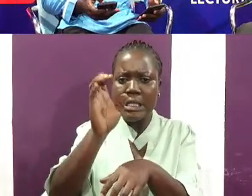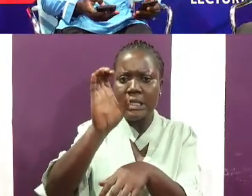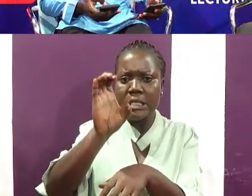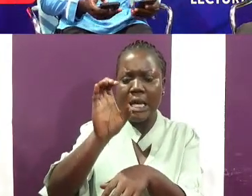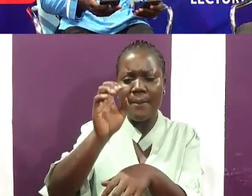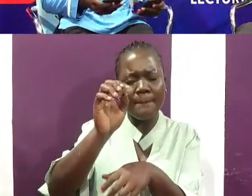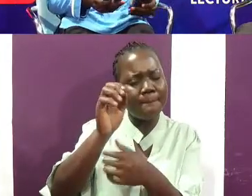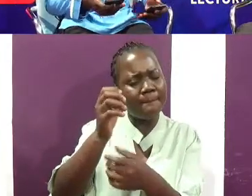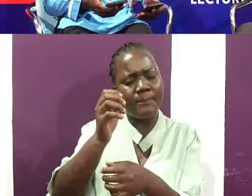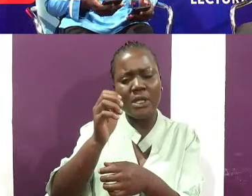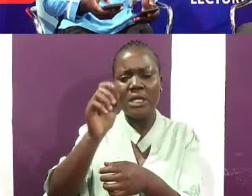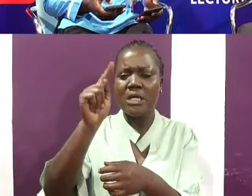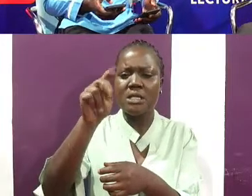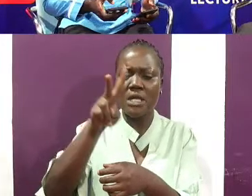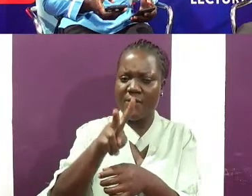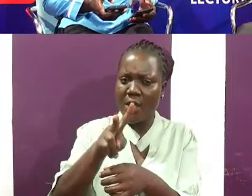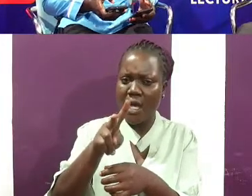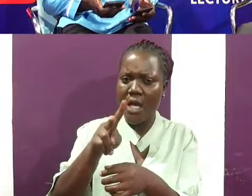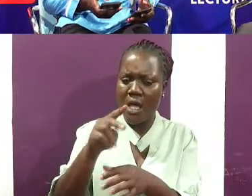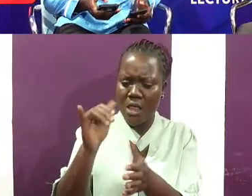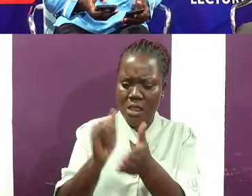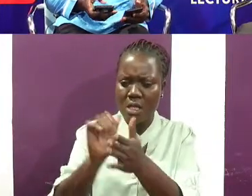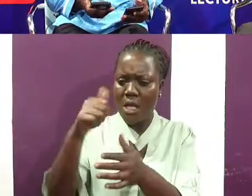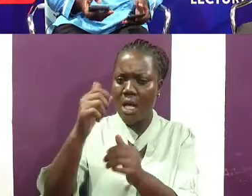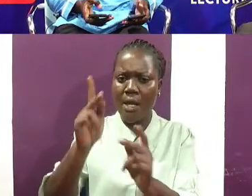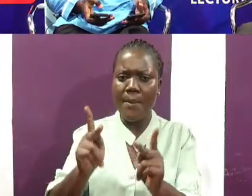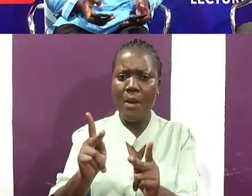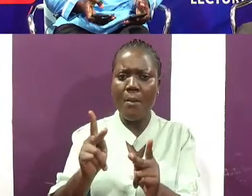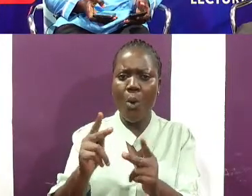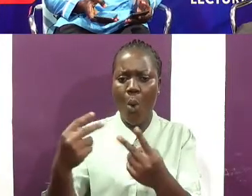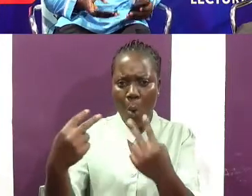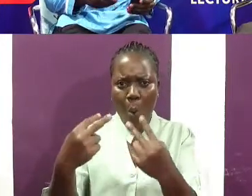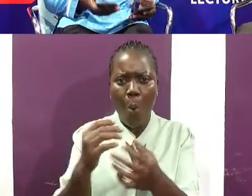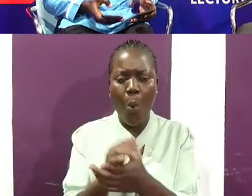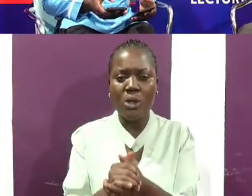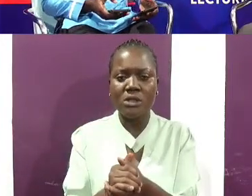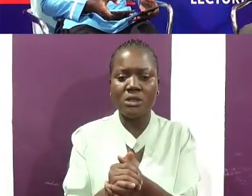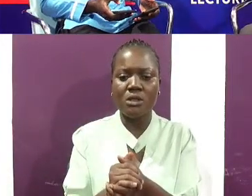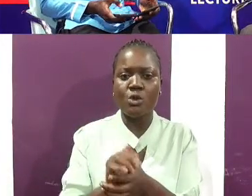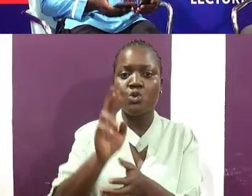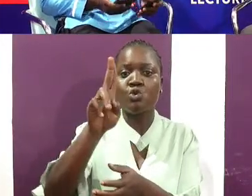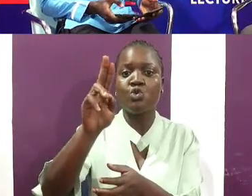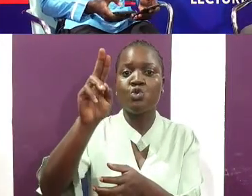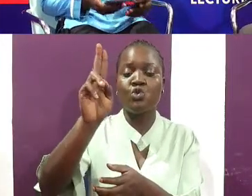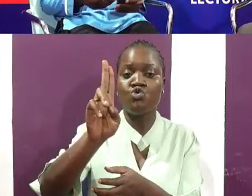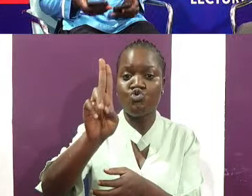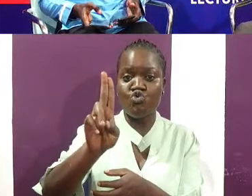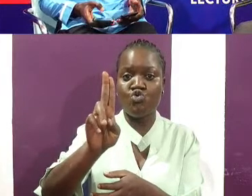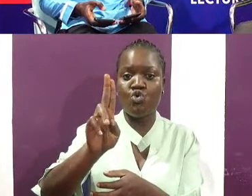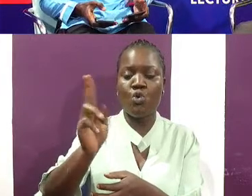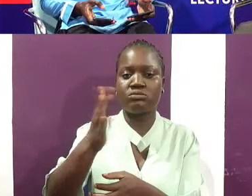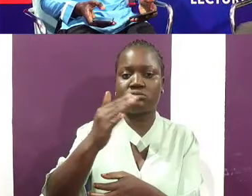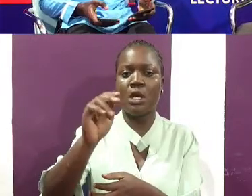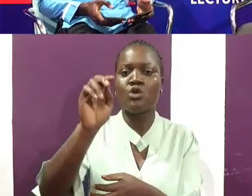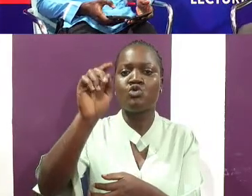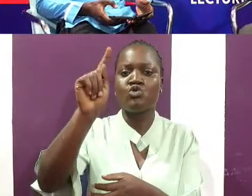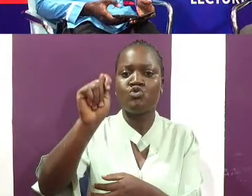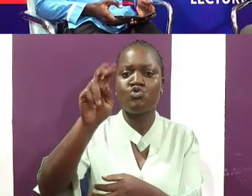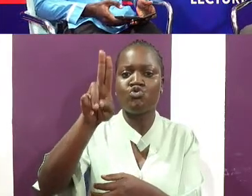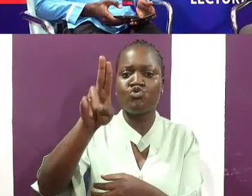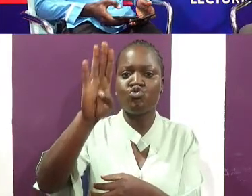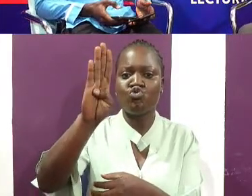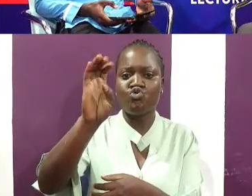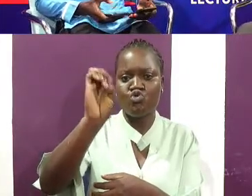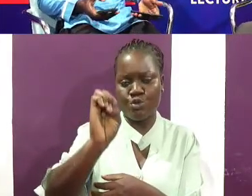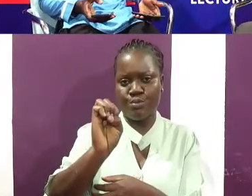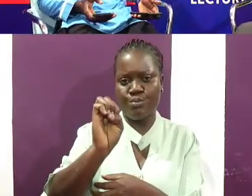me monitor channels na ye ye no na uko YouTuber uko YouTube na search Chariot TV. On sabetimi aka